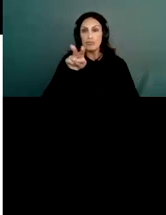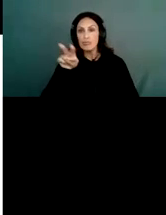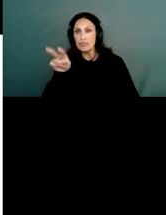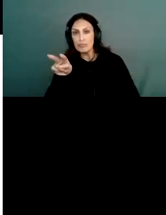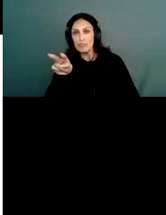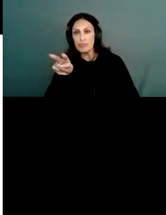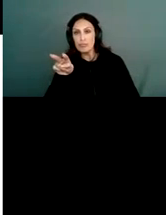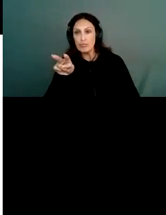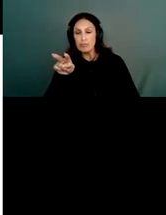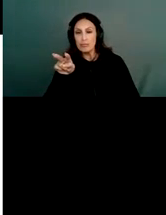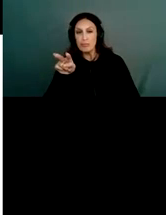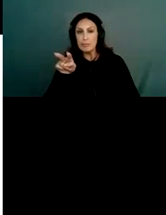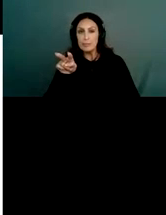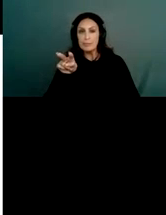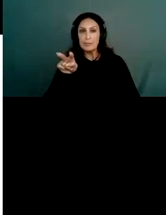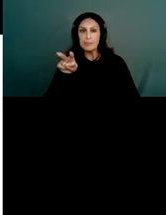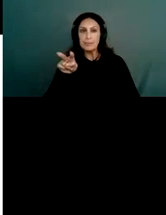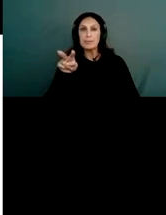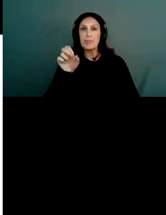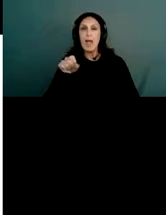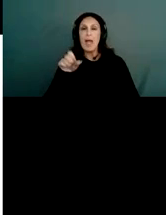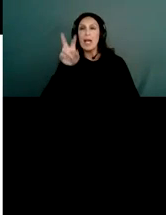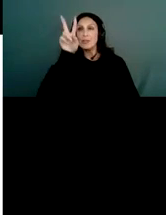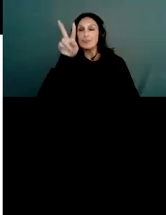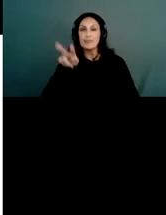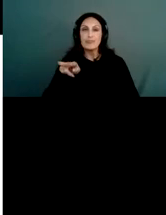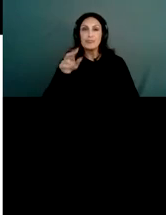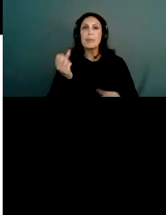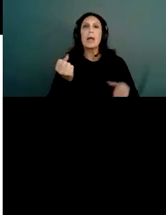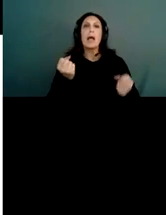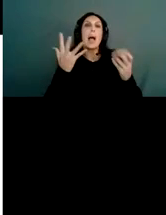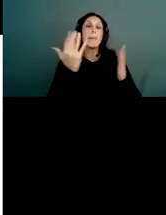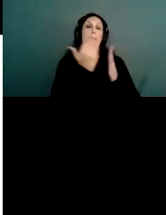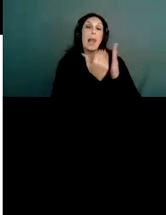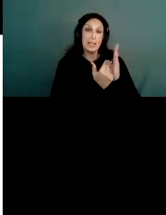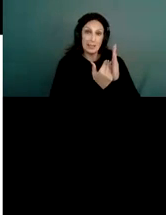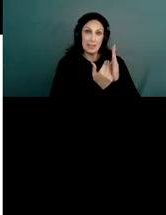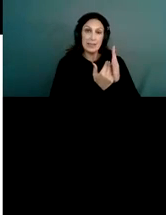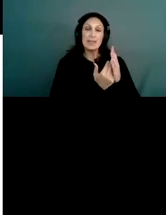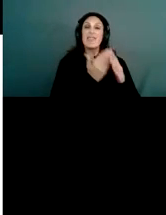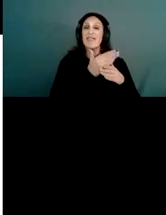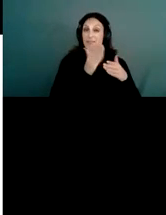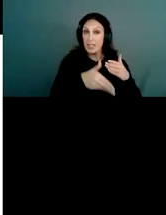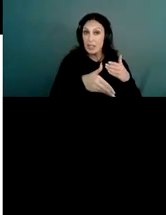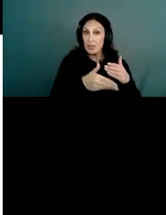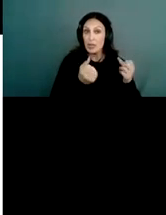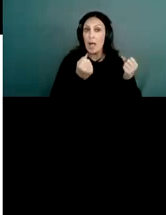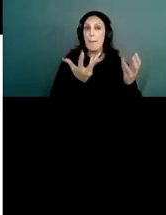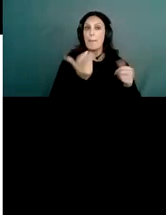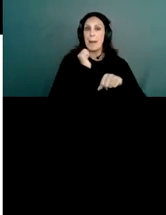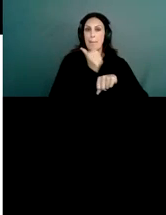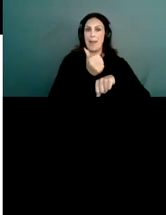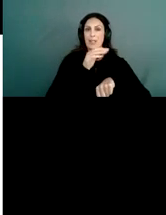pieces that are within PowerUp to see how many lessons they have completed based on this number right here in the